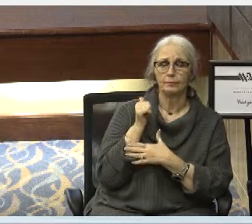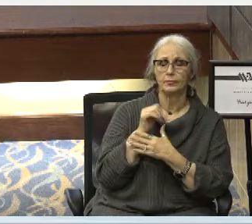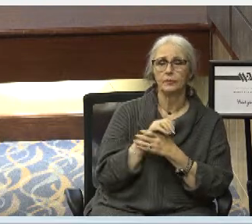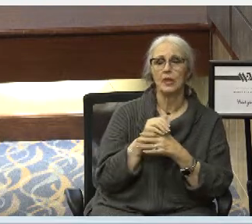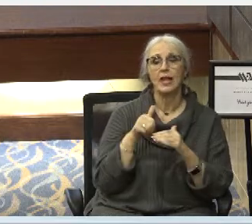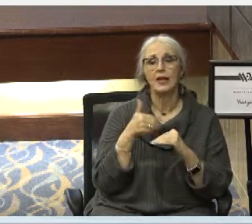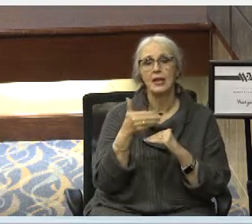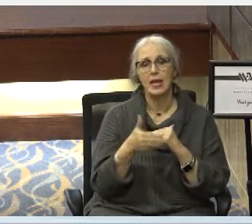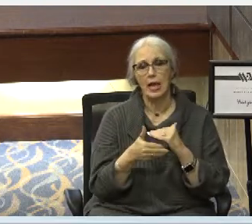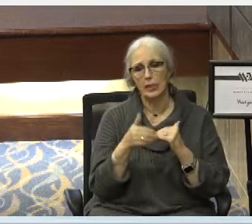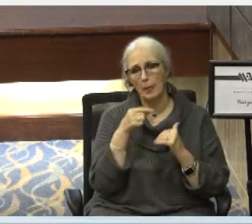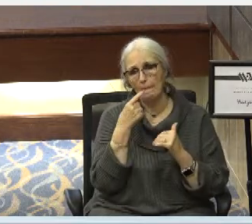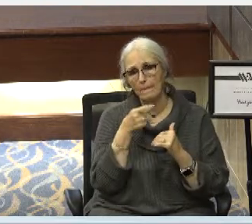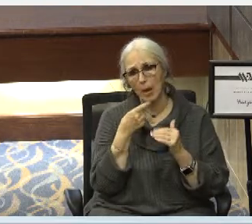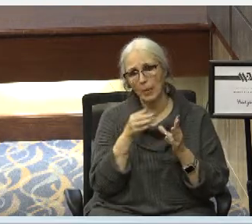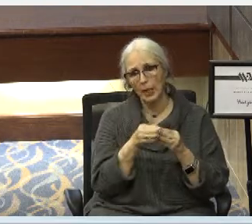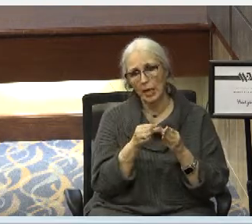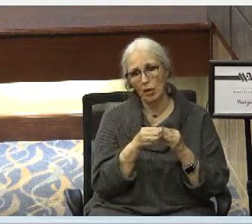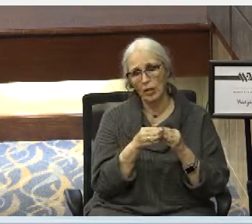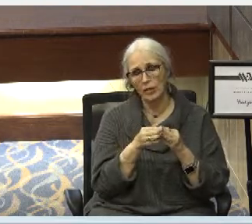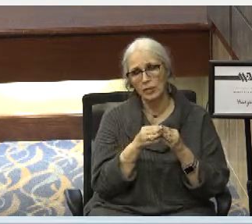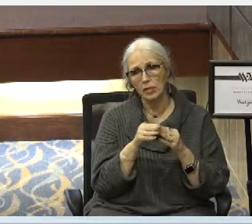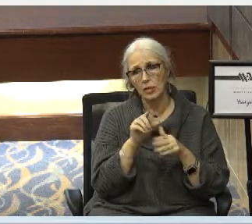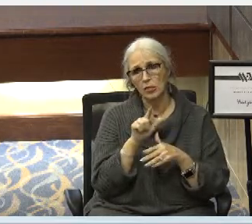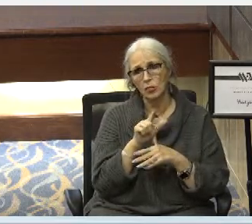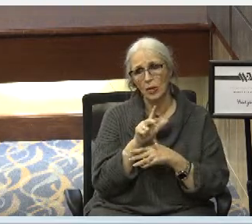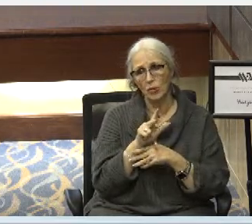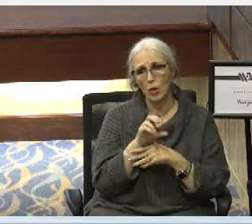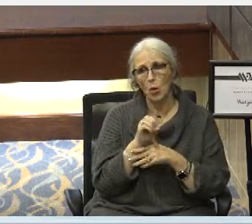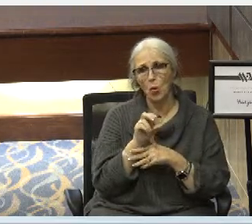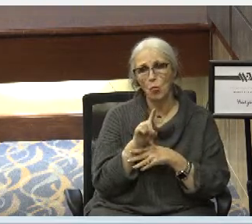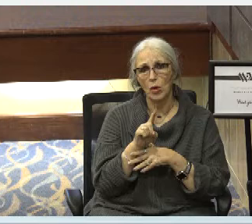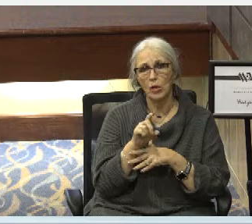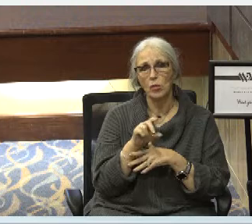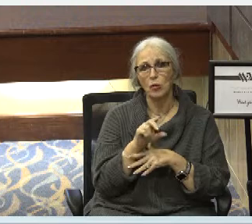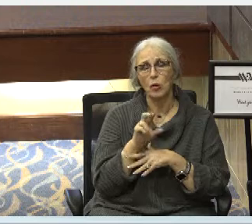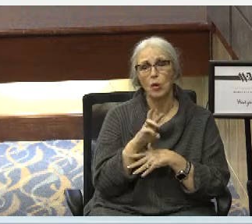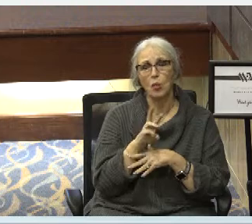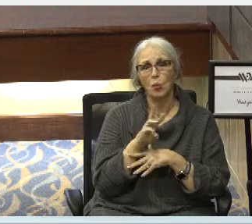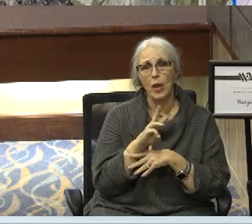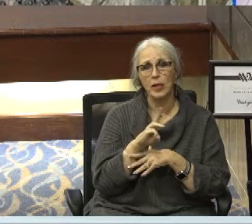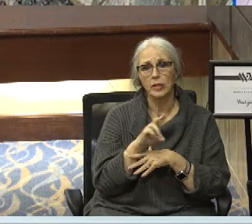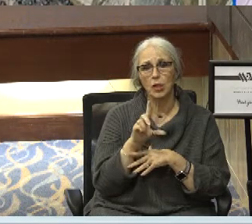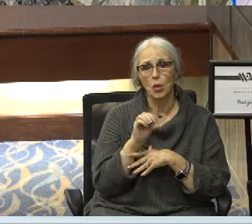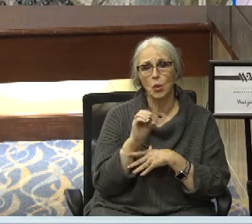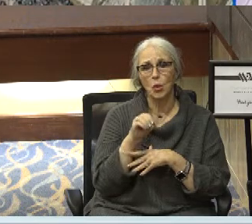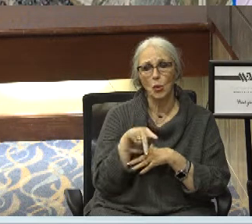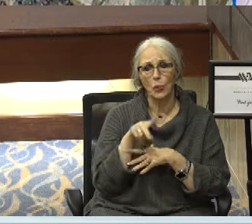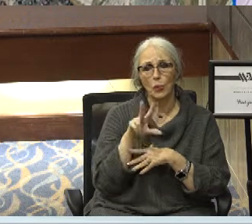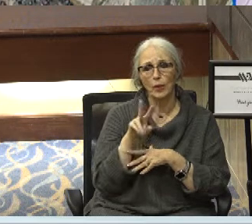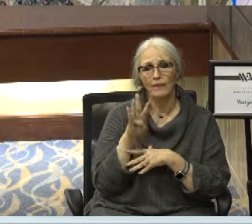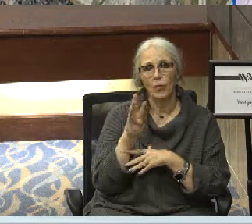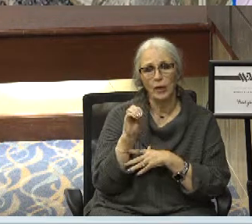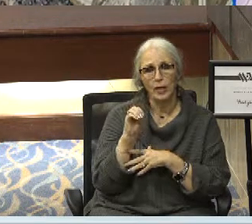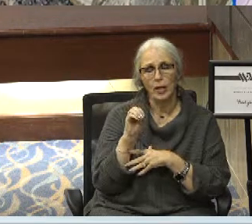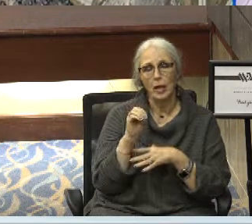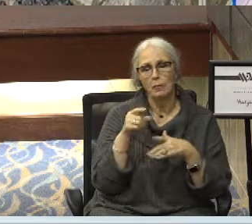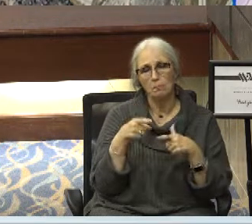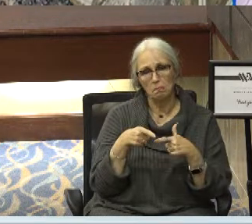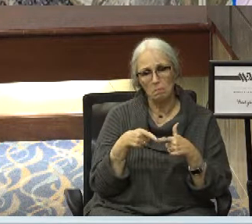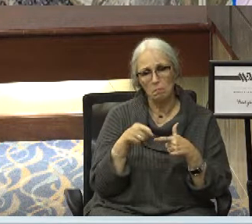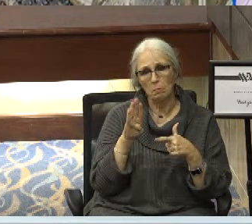The next public hearing is out on the 2301 West Loop 340. This is at the corner of